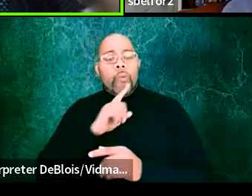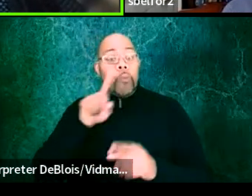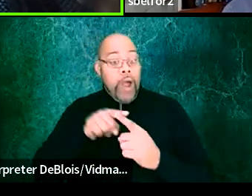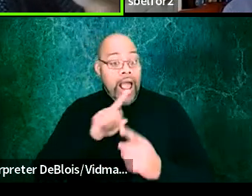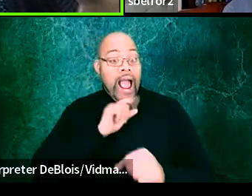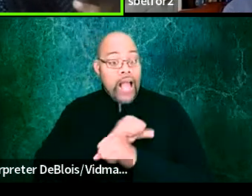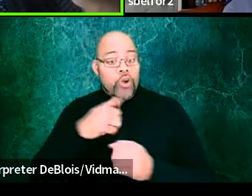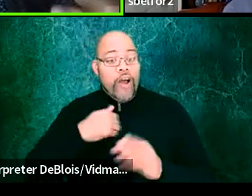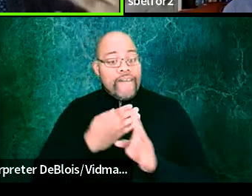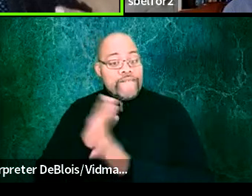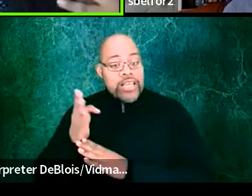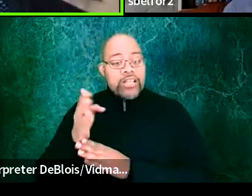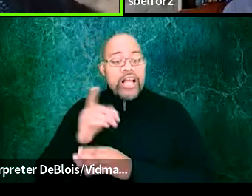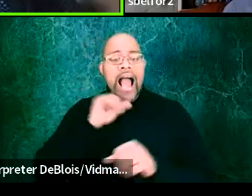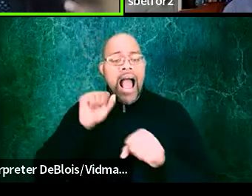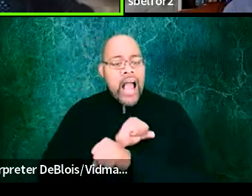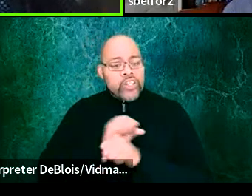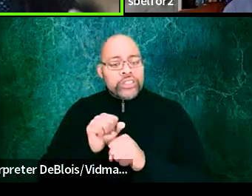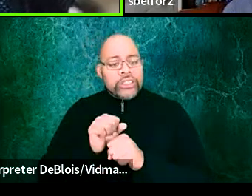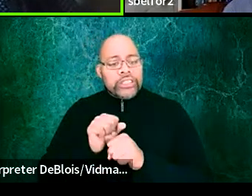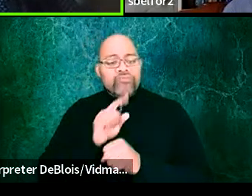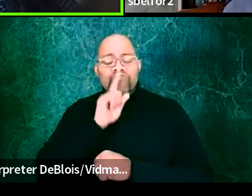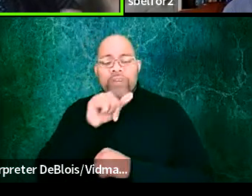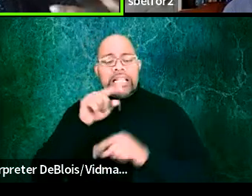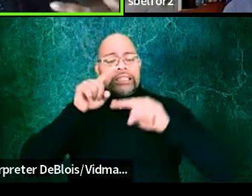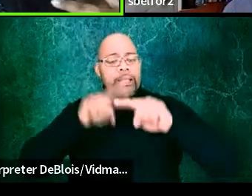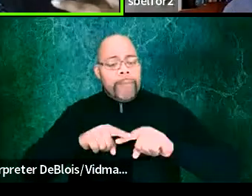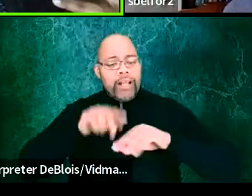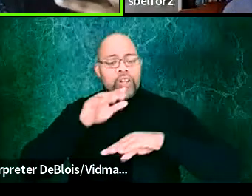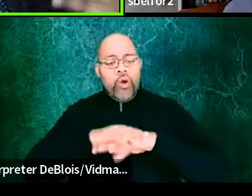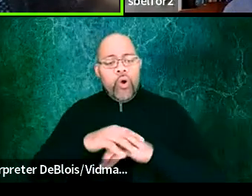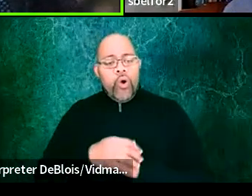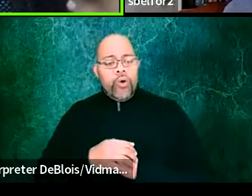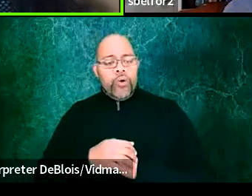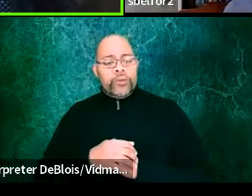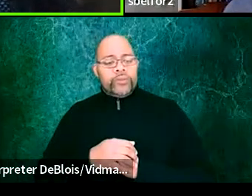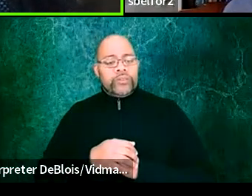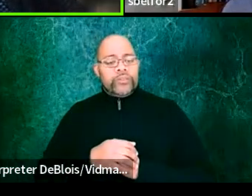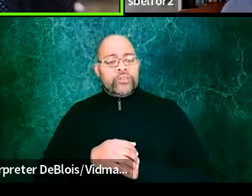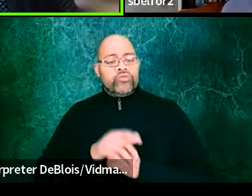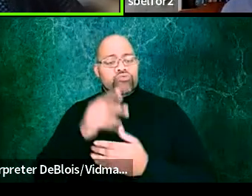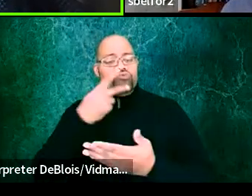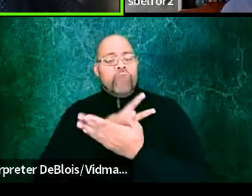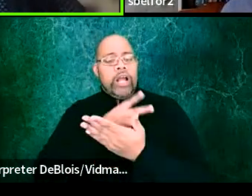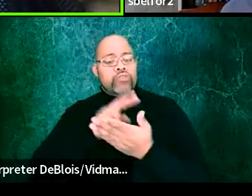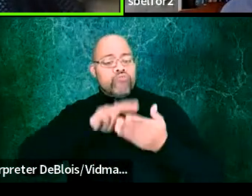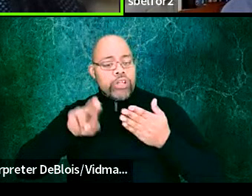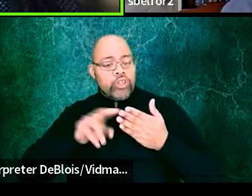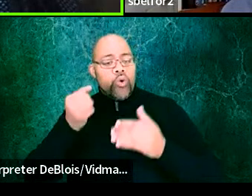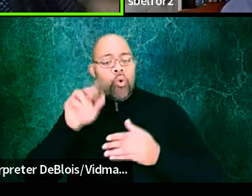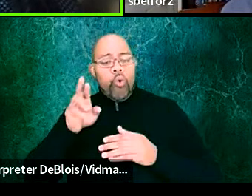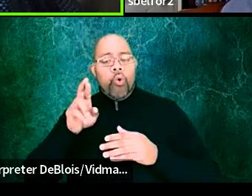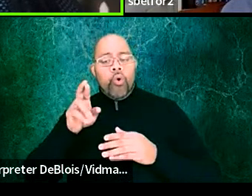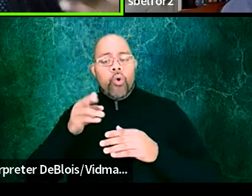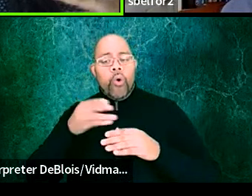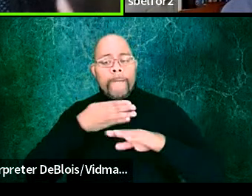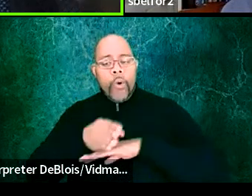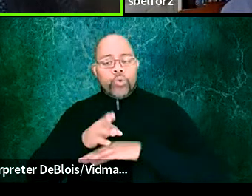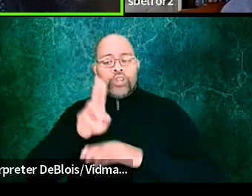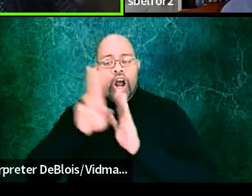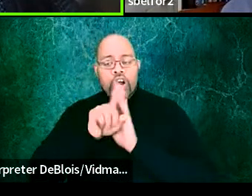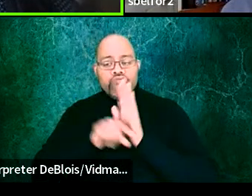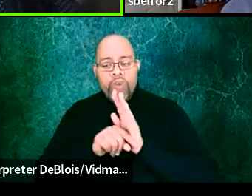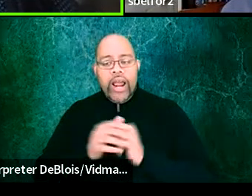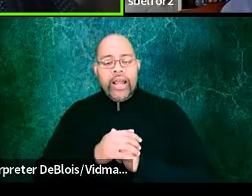actuality, our field is actually really dependent on your graduate research or your post